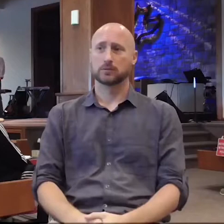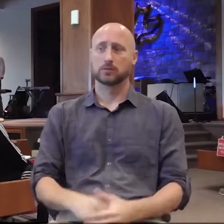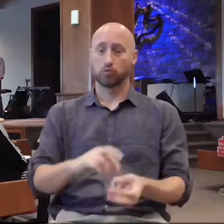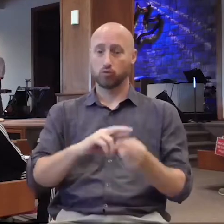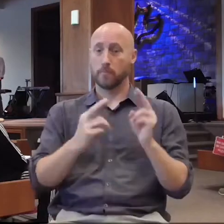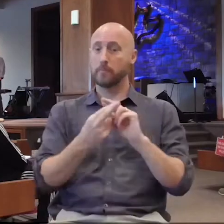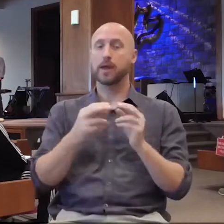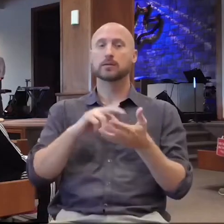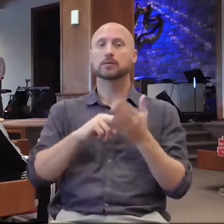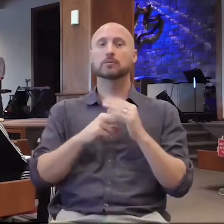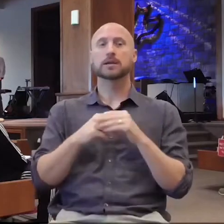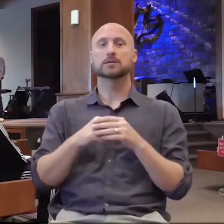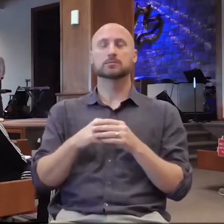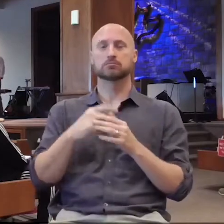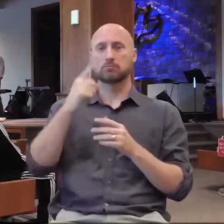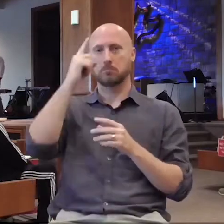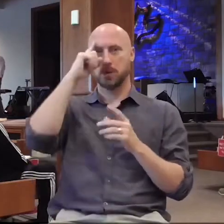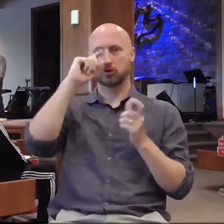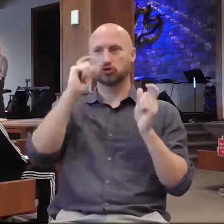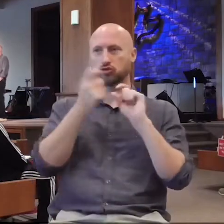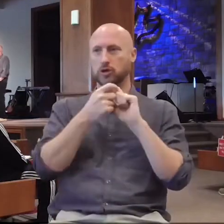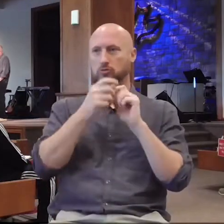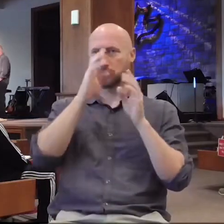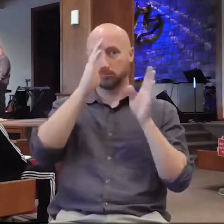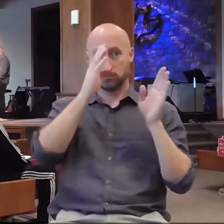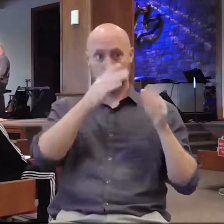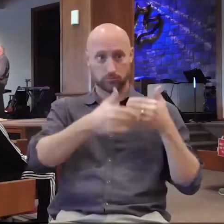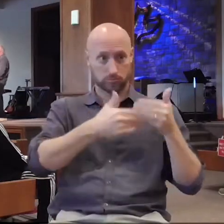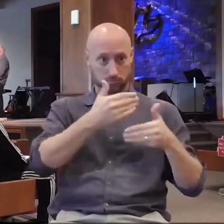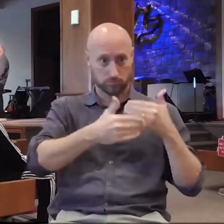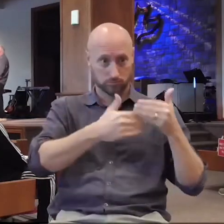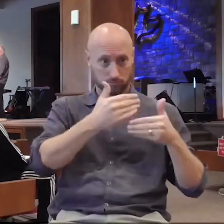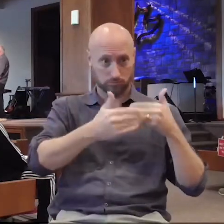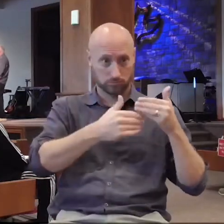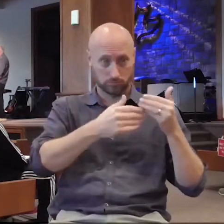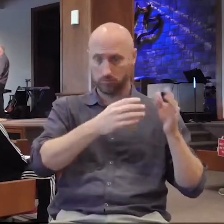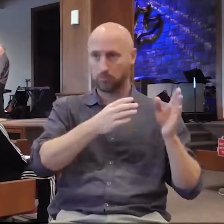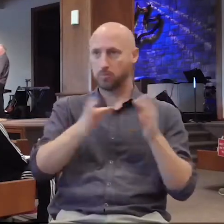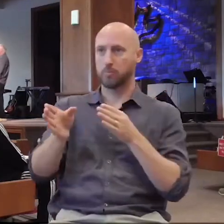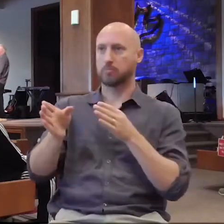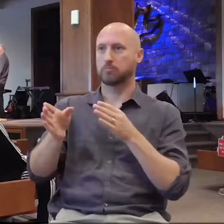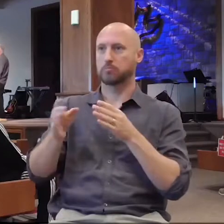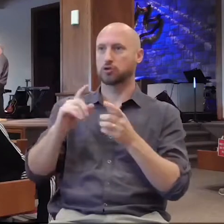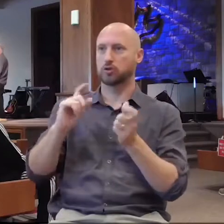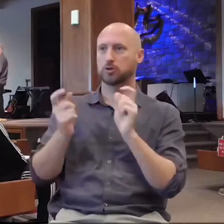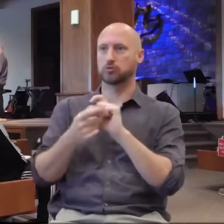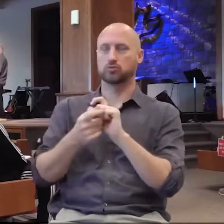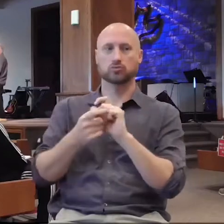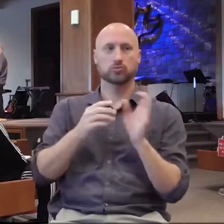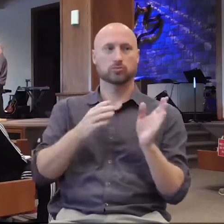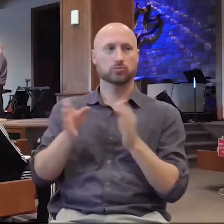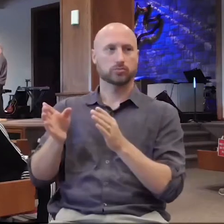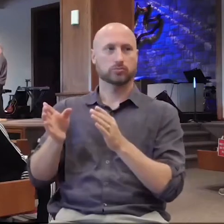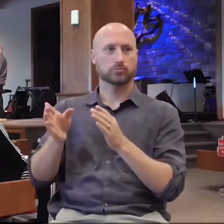Repent means change the mind, change the direction, change metanoia, change the mind. You need to repent. You need to come